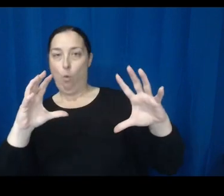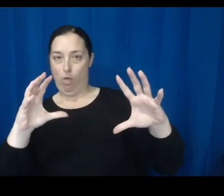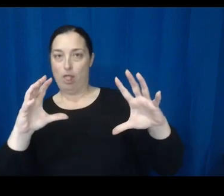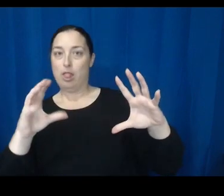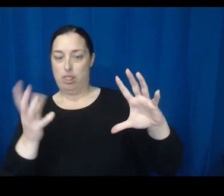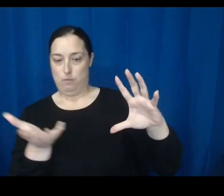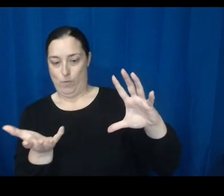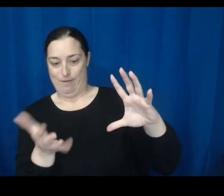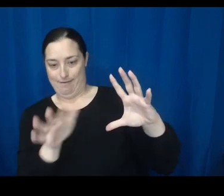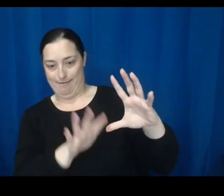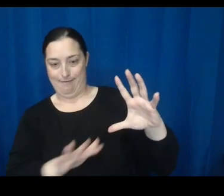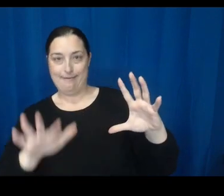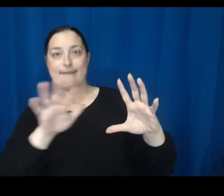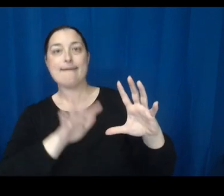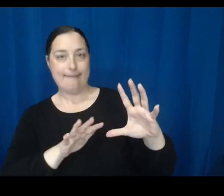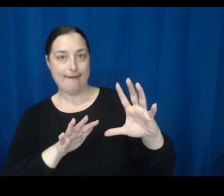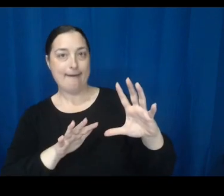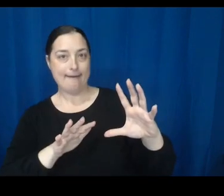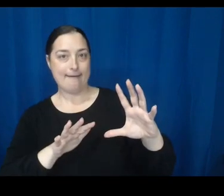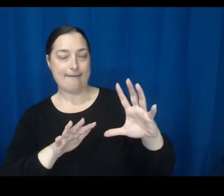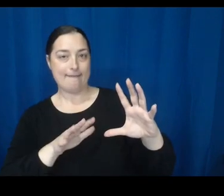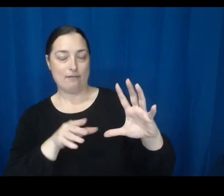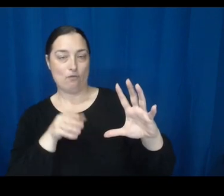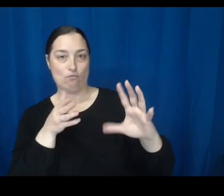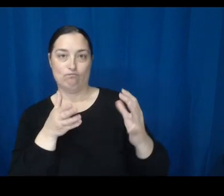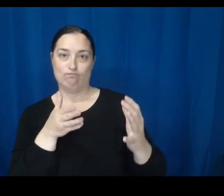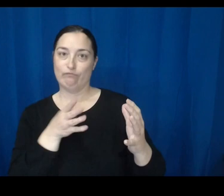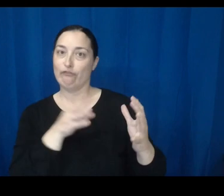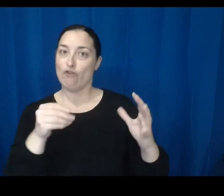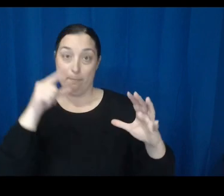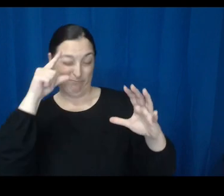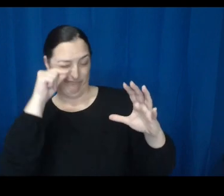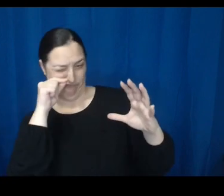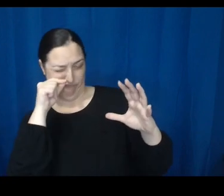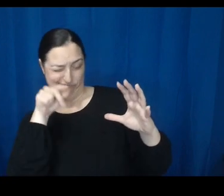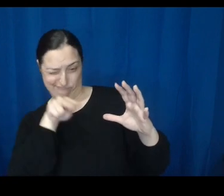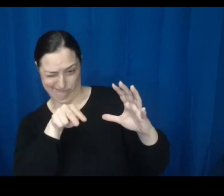life arrangement. And when you're starting to